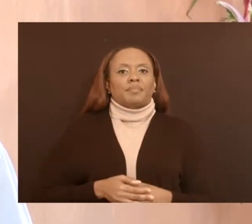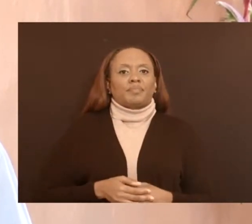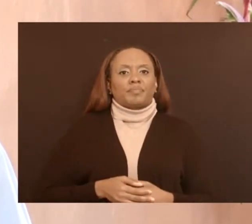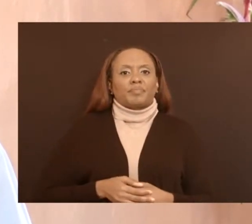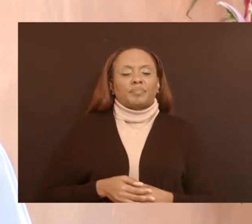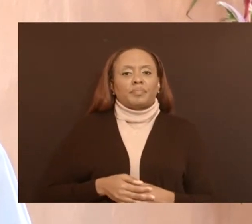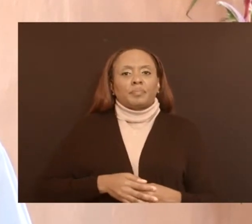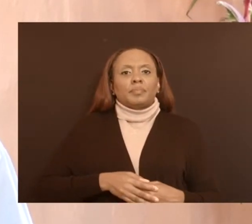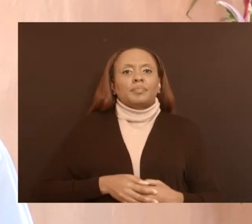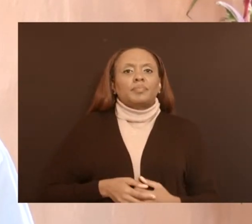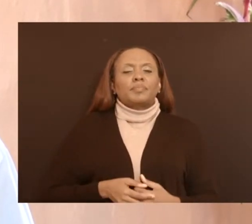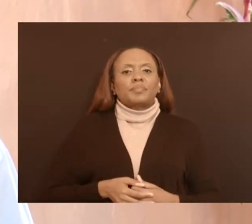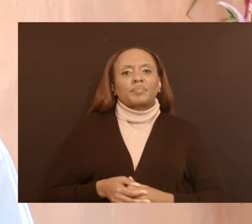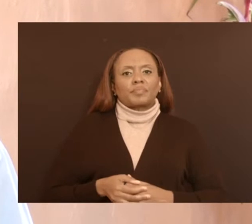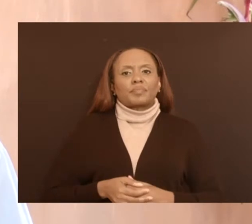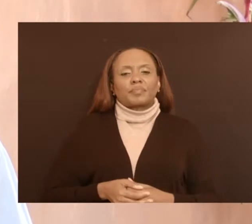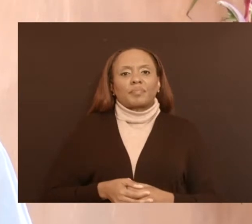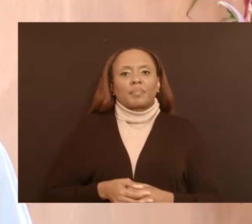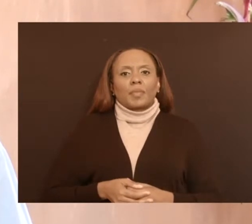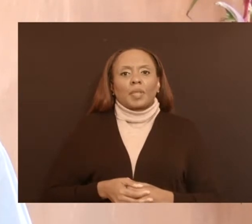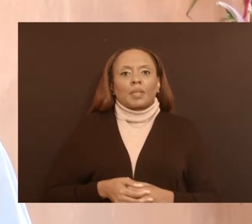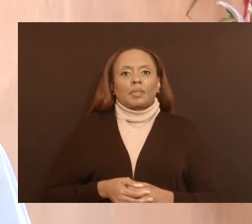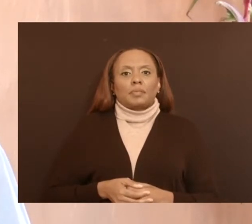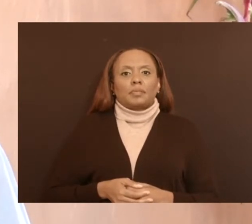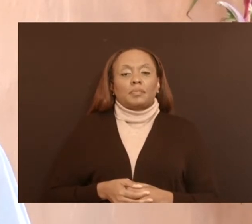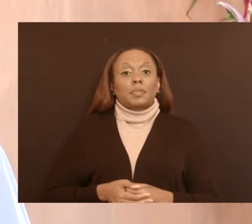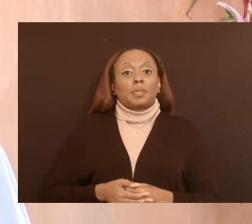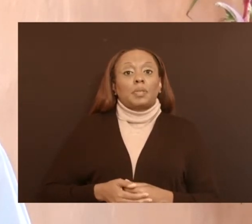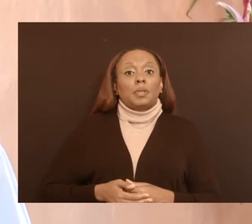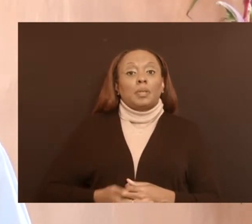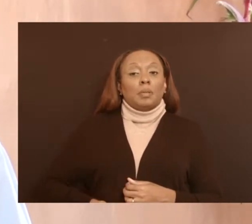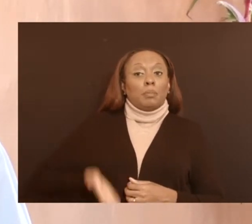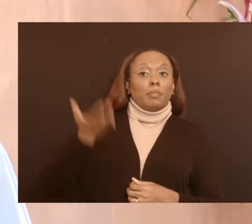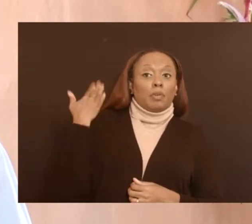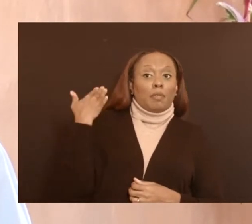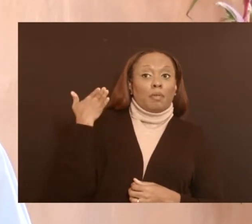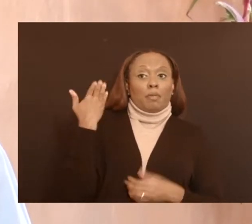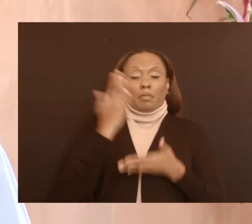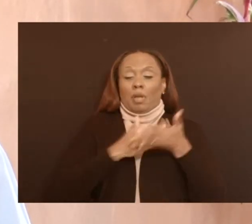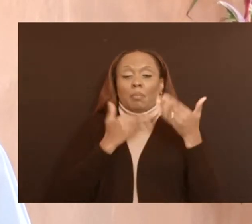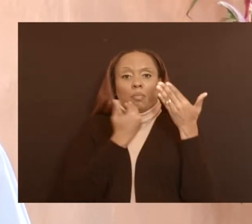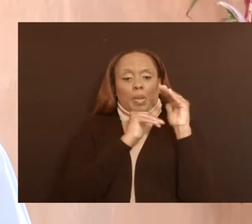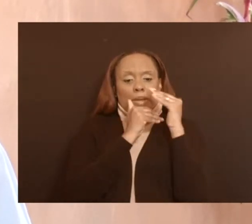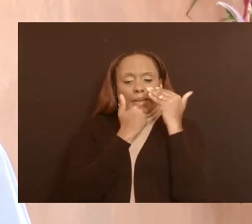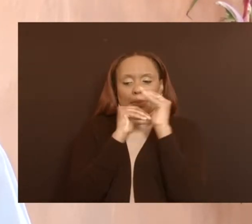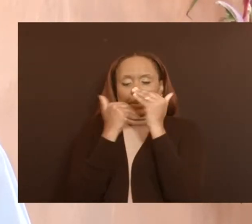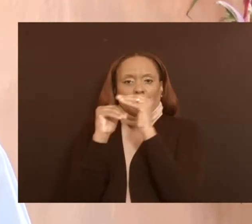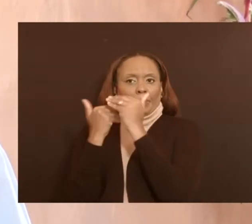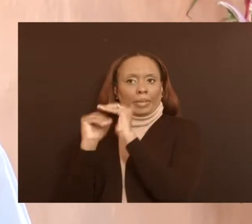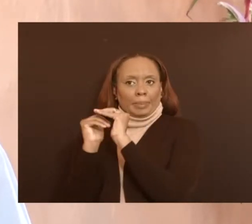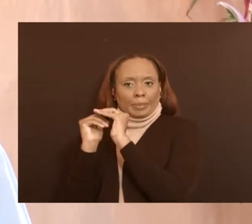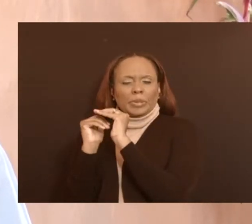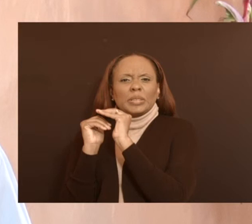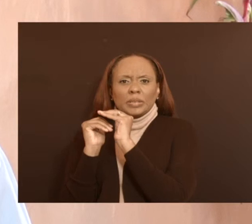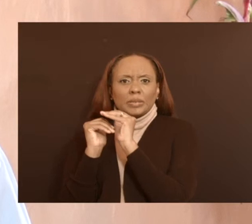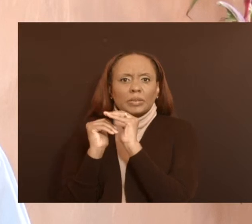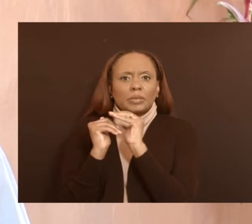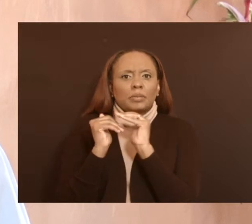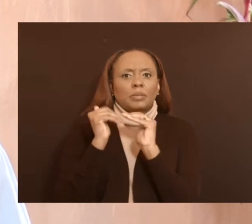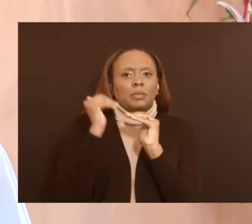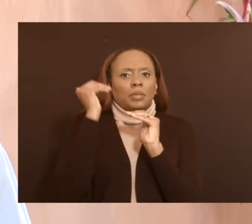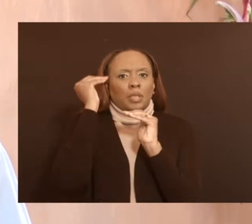have eased up on some of the restrictions is not an excuse for us to throw a caution to the